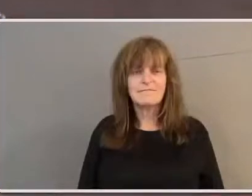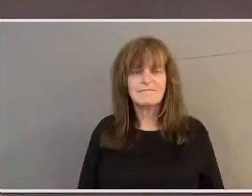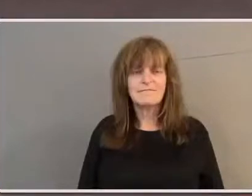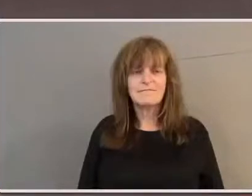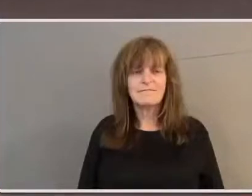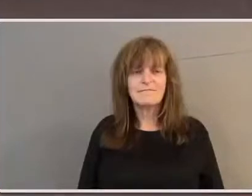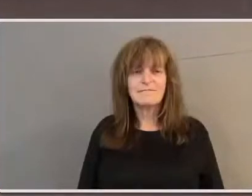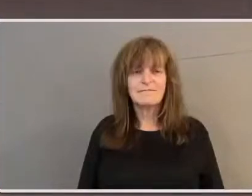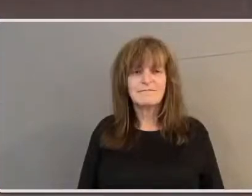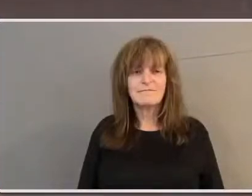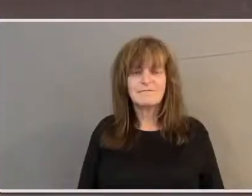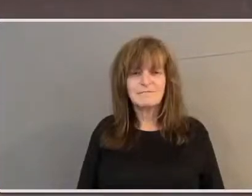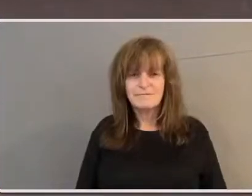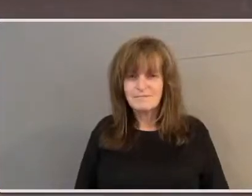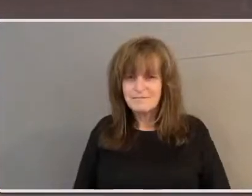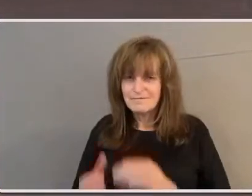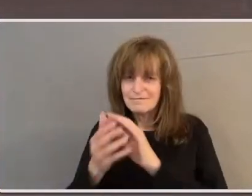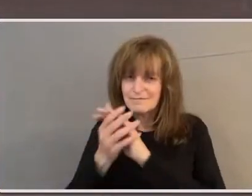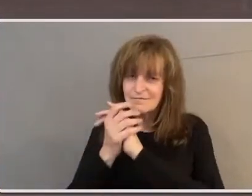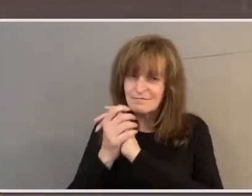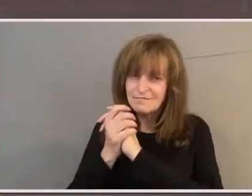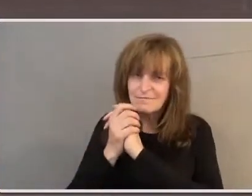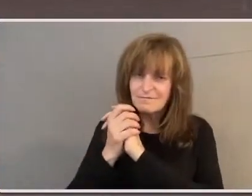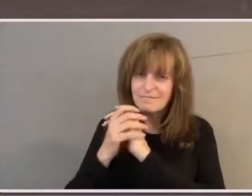Congratulations, Minister Parsa.